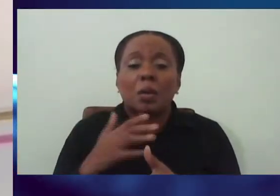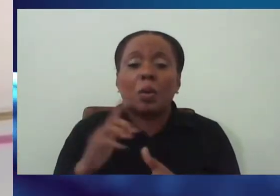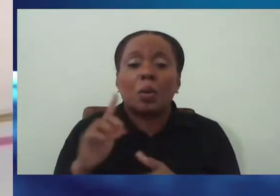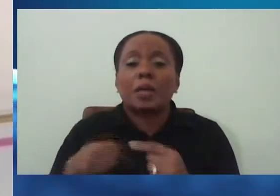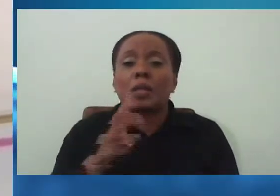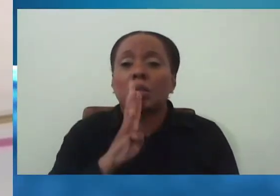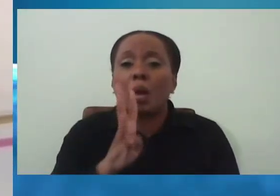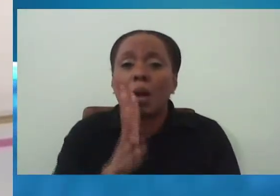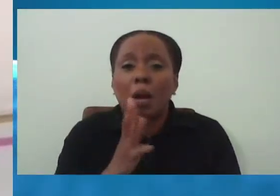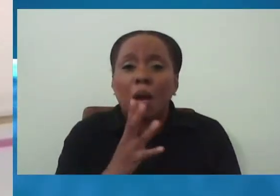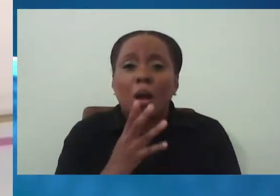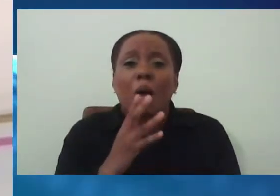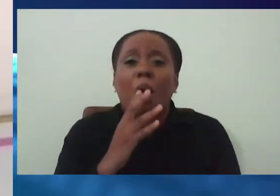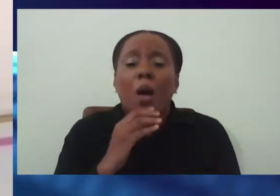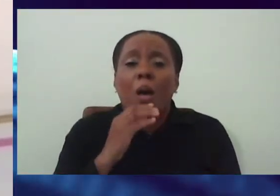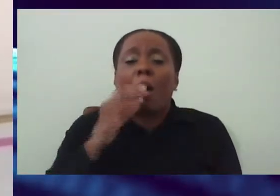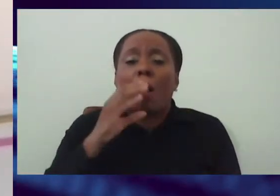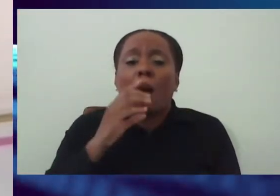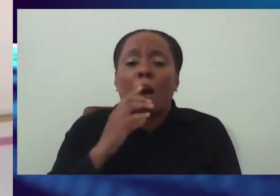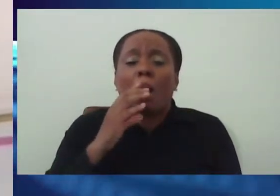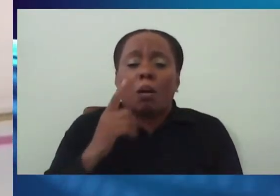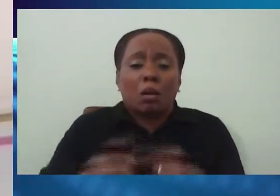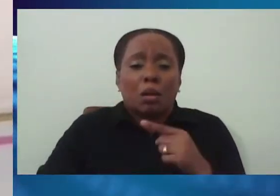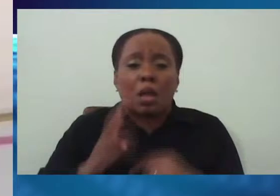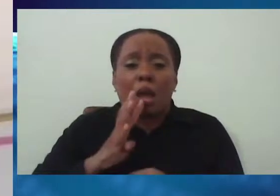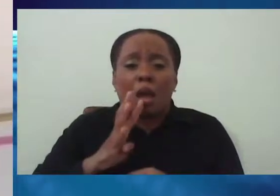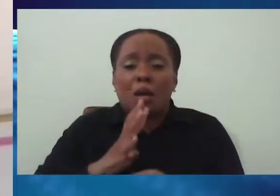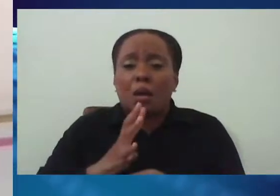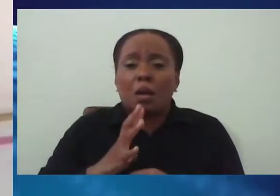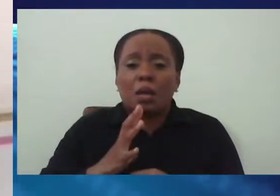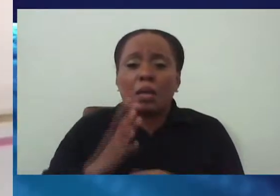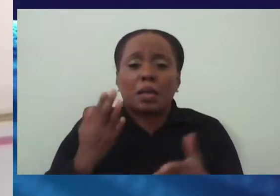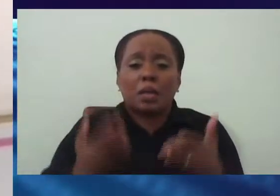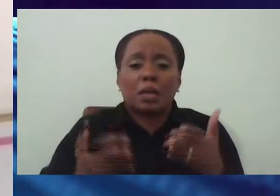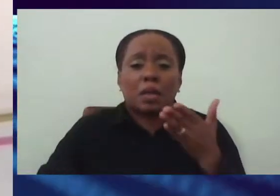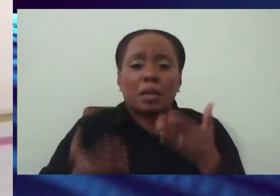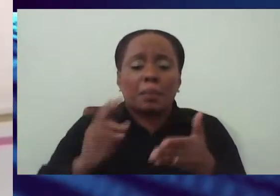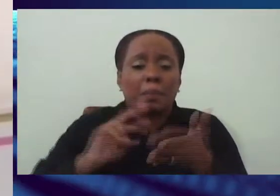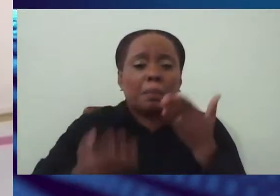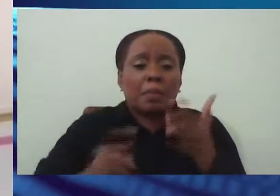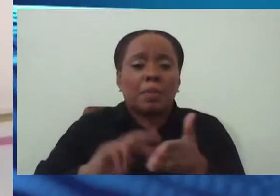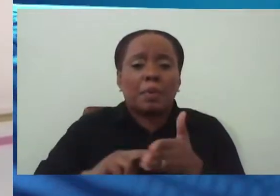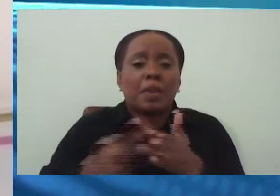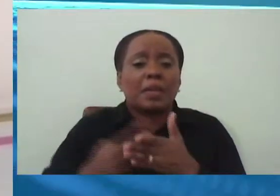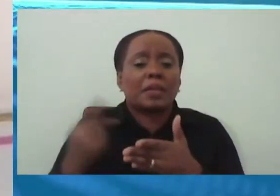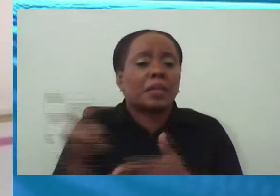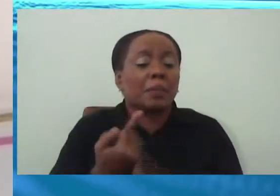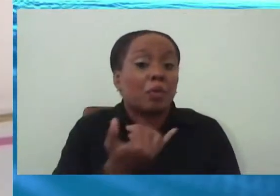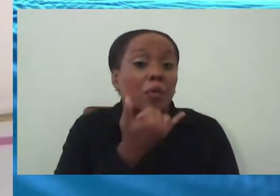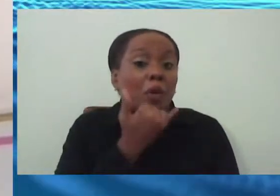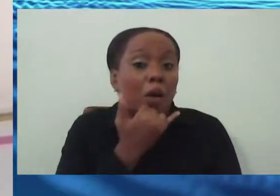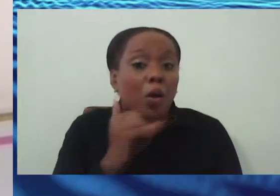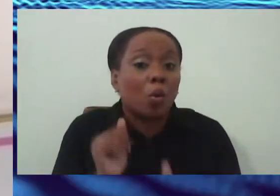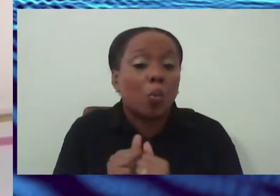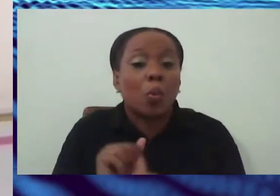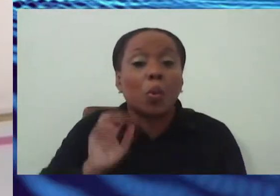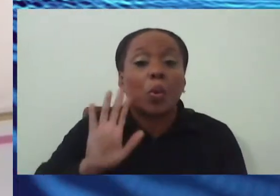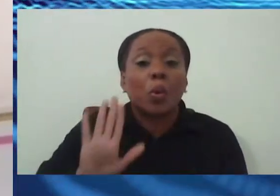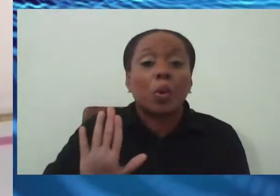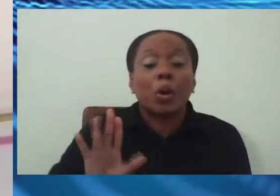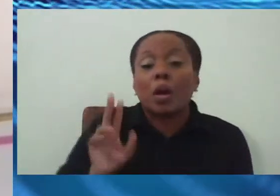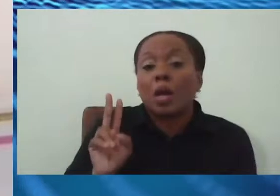times signals to me that there may be something going on with the nervous system, and that needs to be checked out as a matter